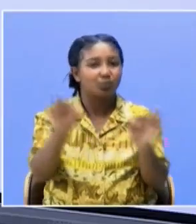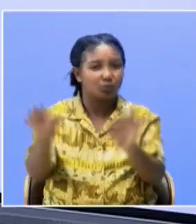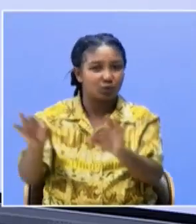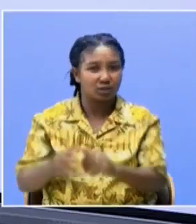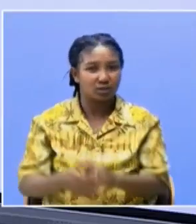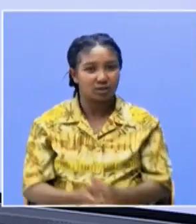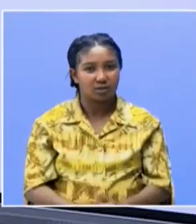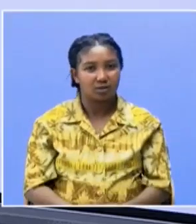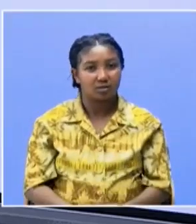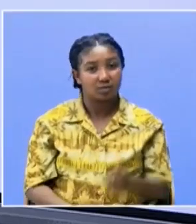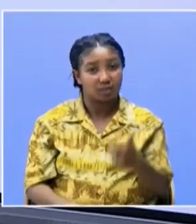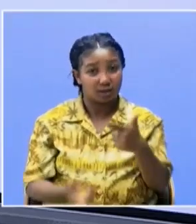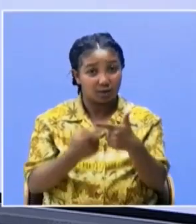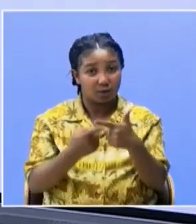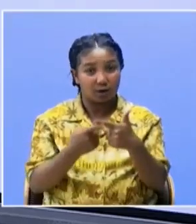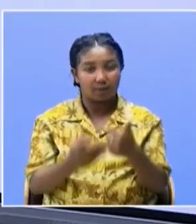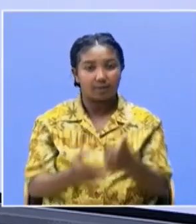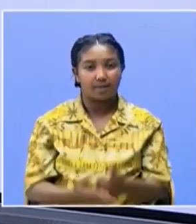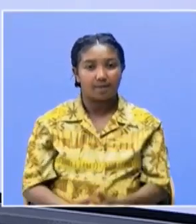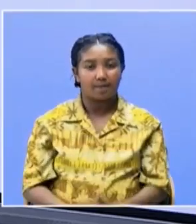Okay, the second one.